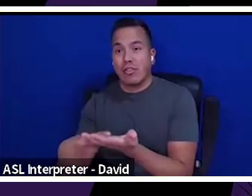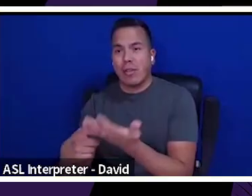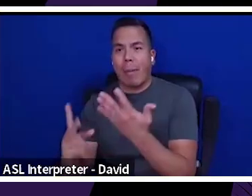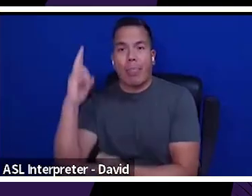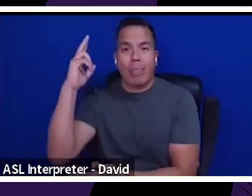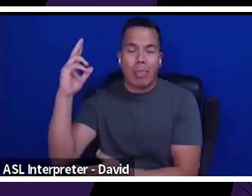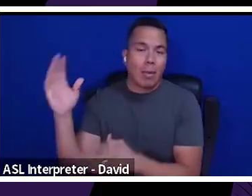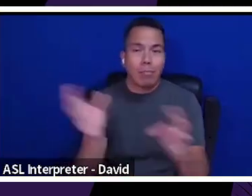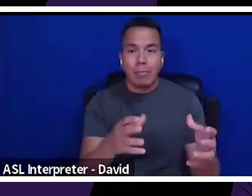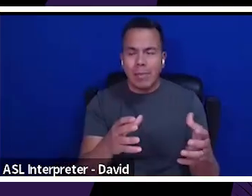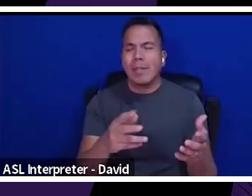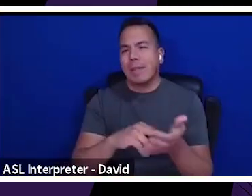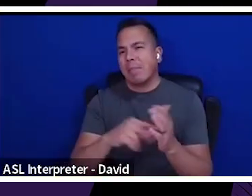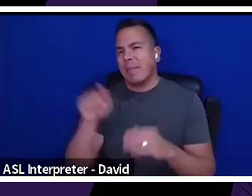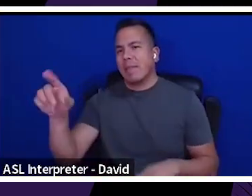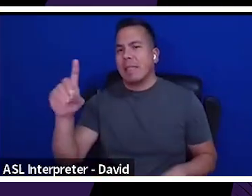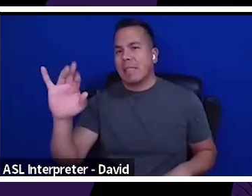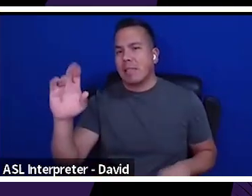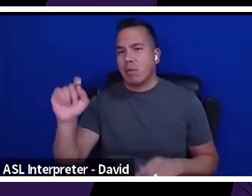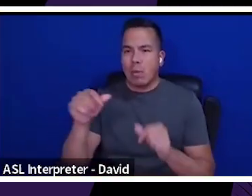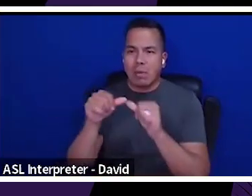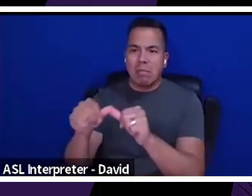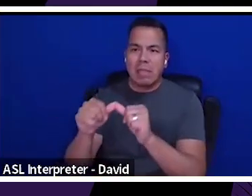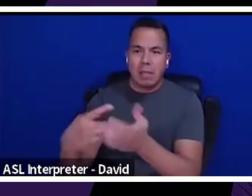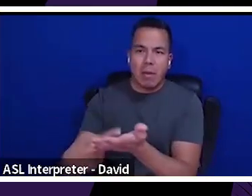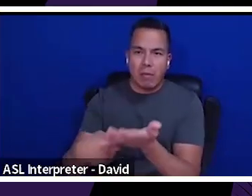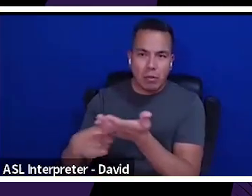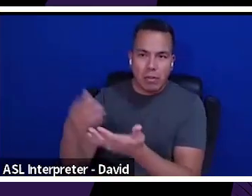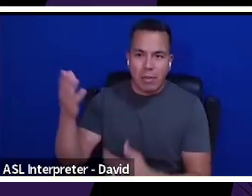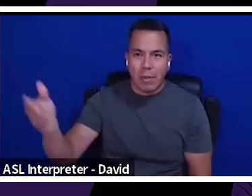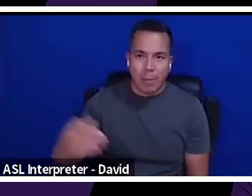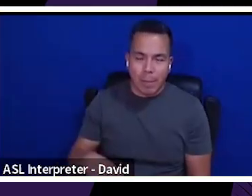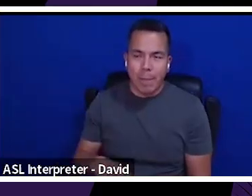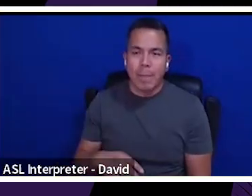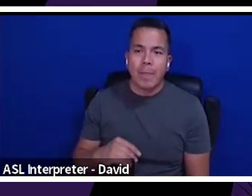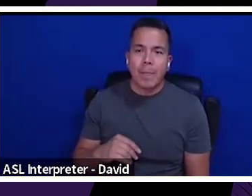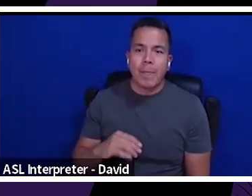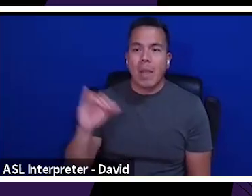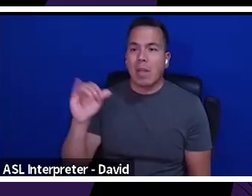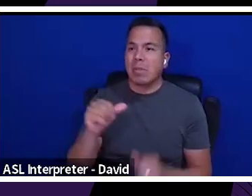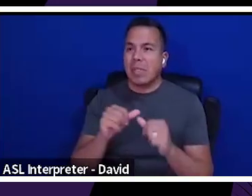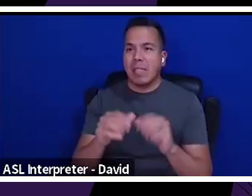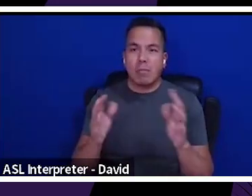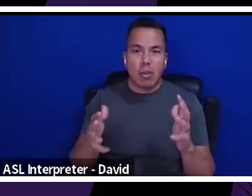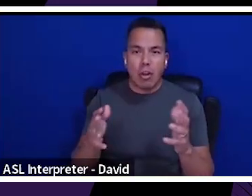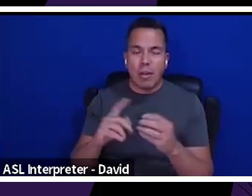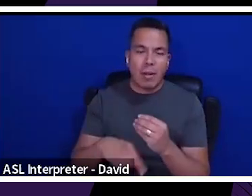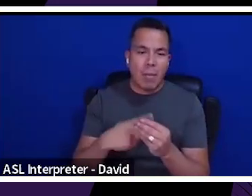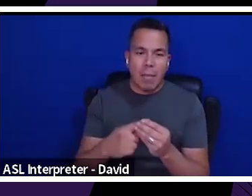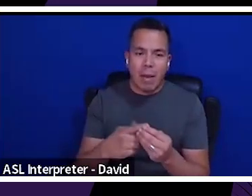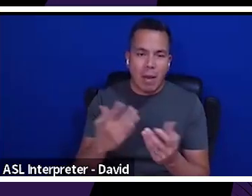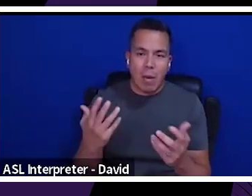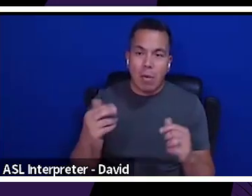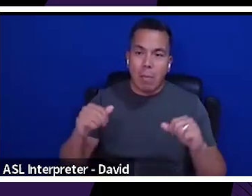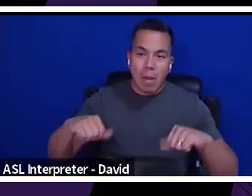to keep the conversation going and keep talking about the